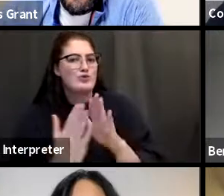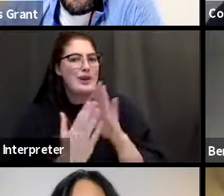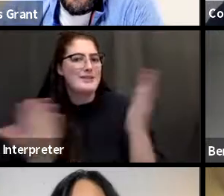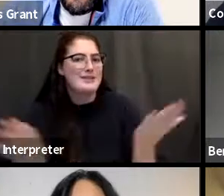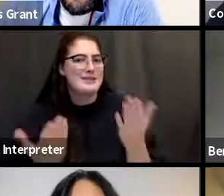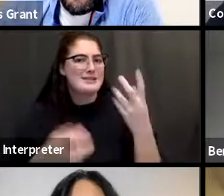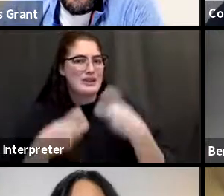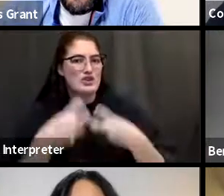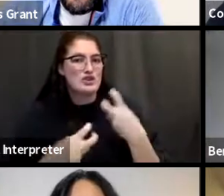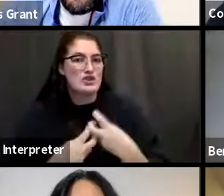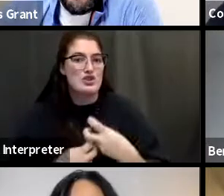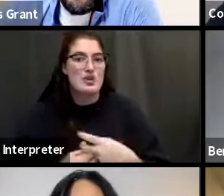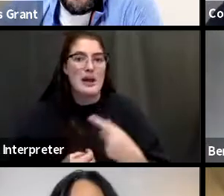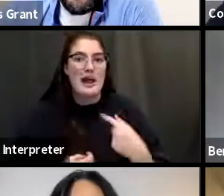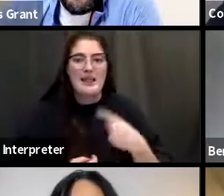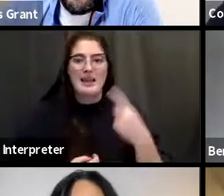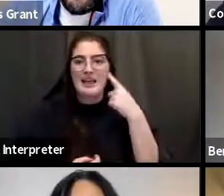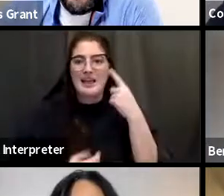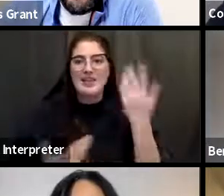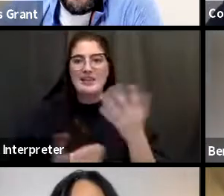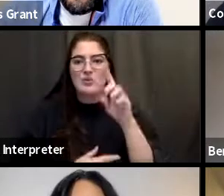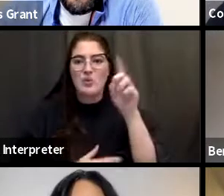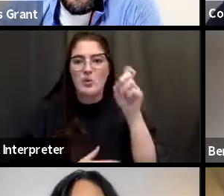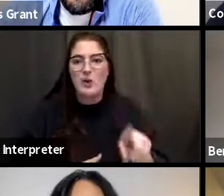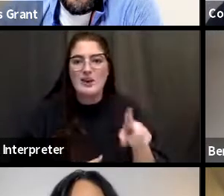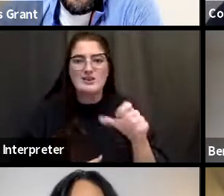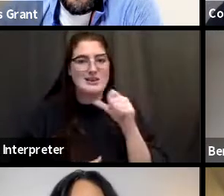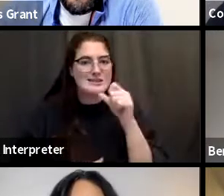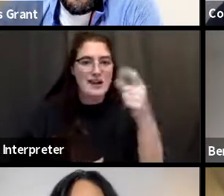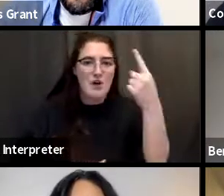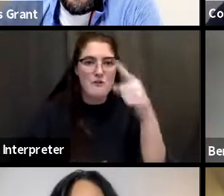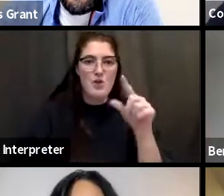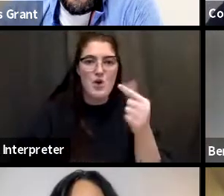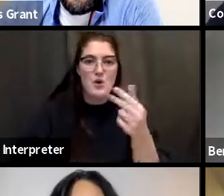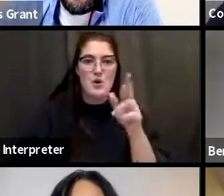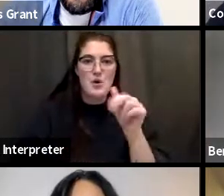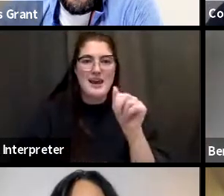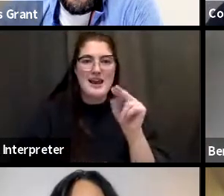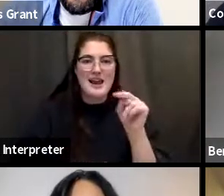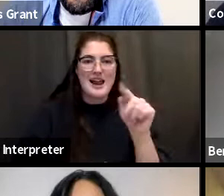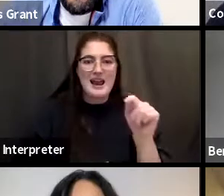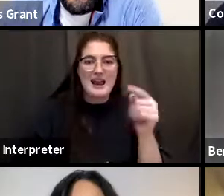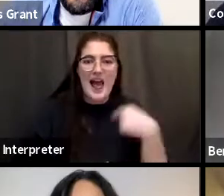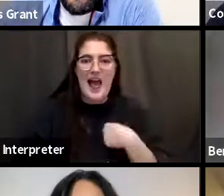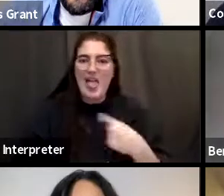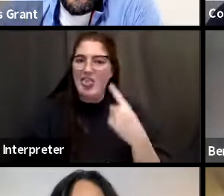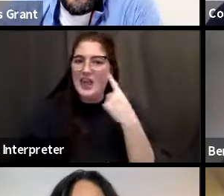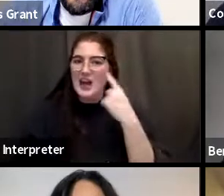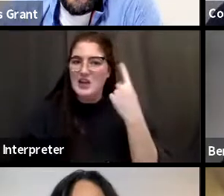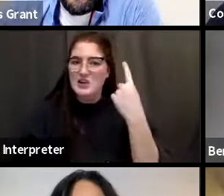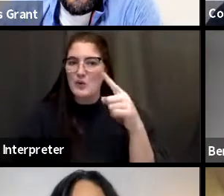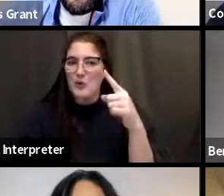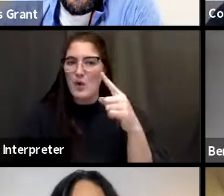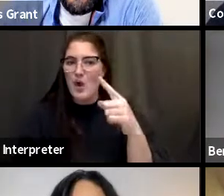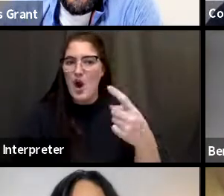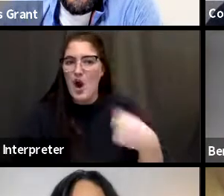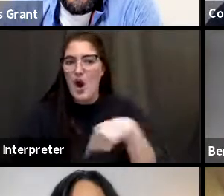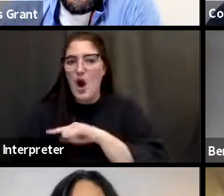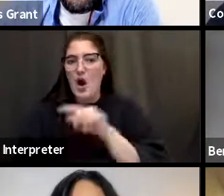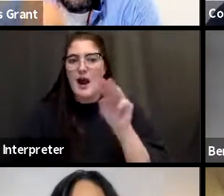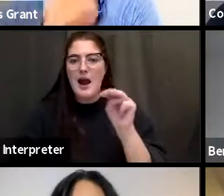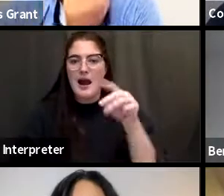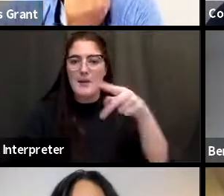from Mr. Caccini is not for Mr. Grant. I think it's for our